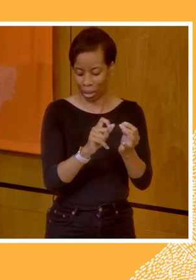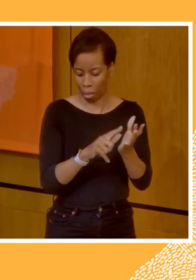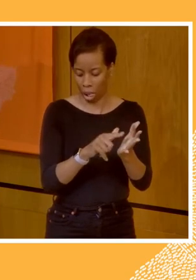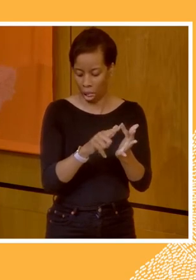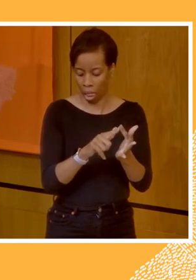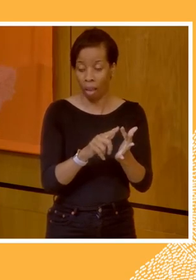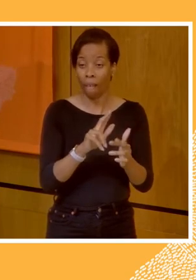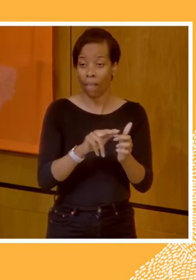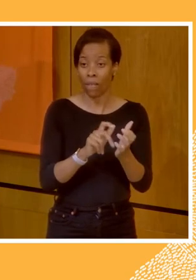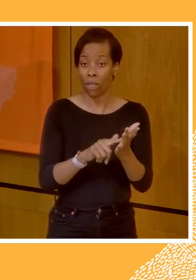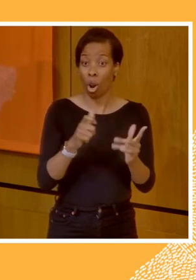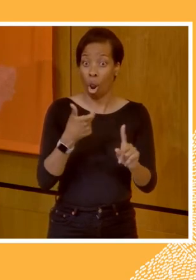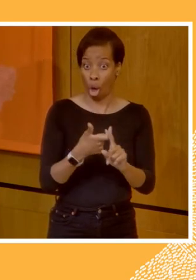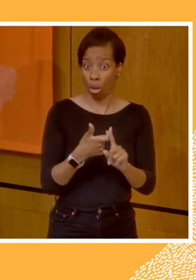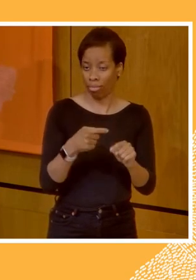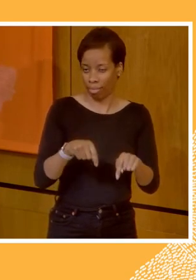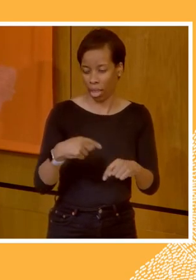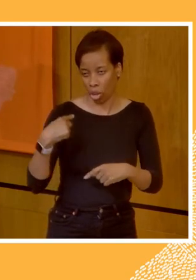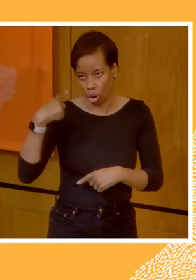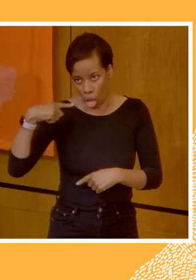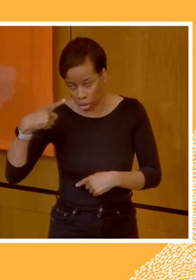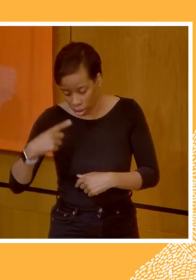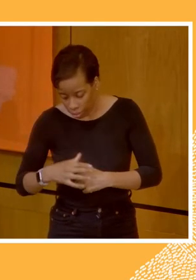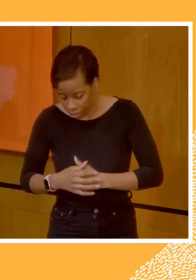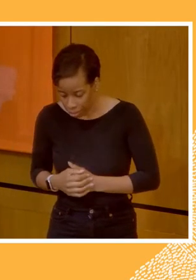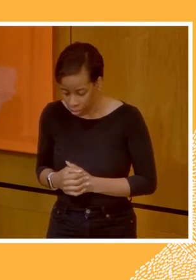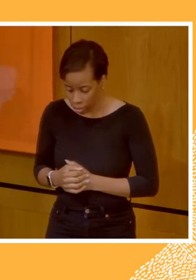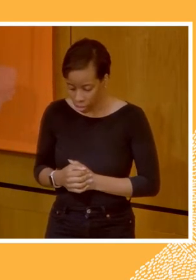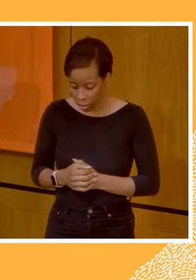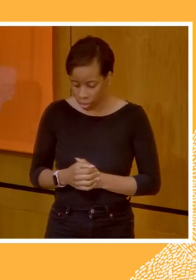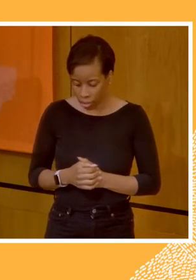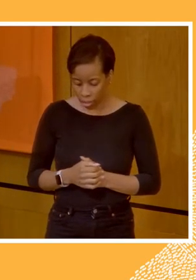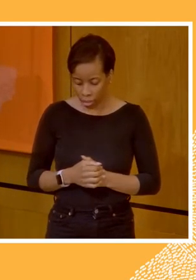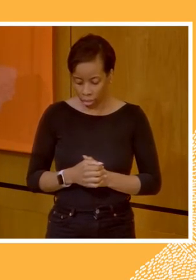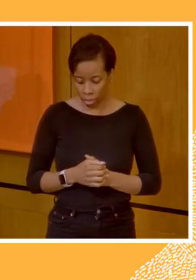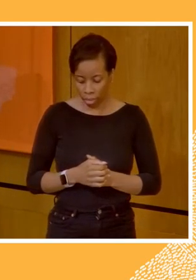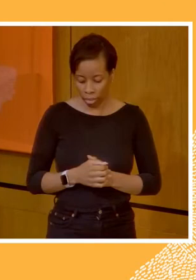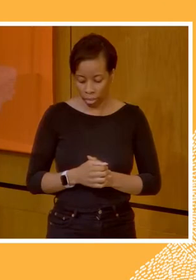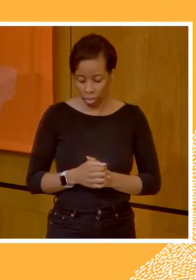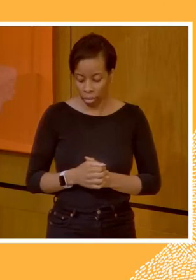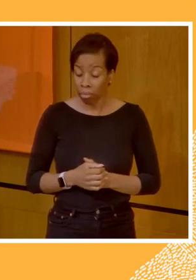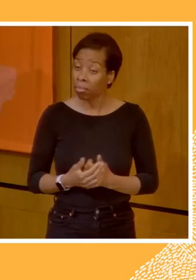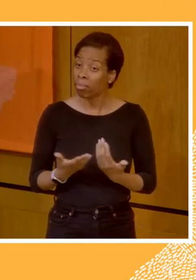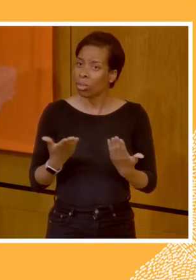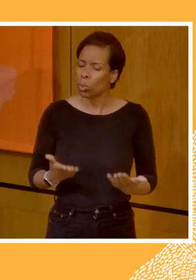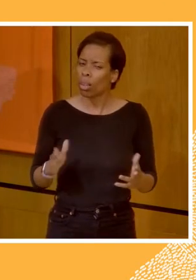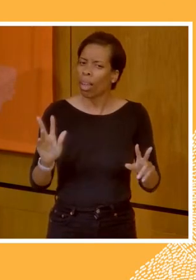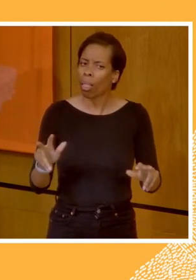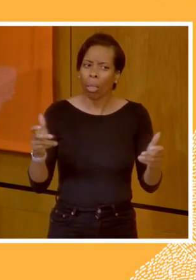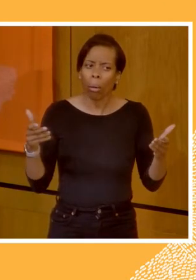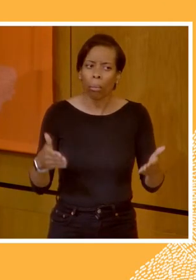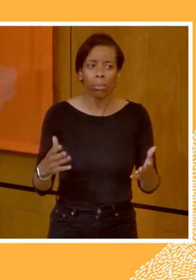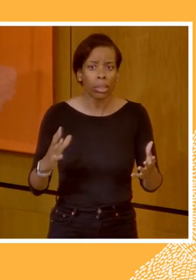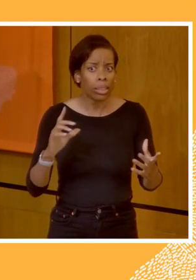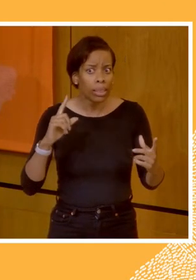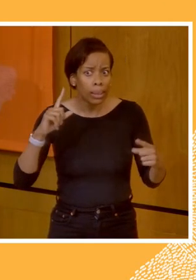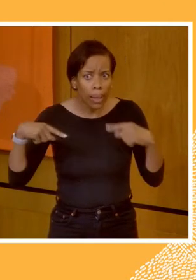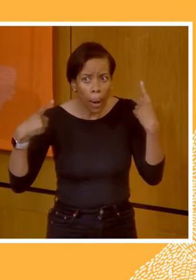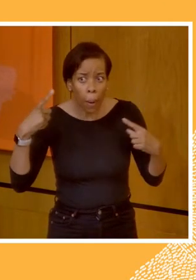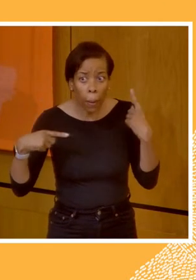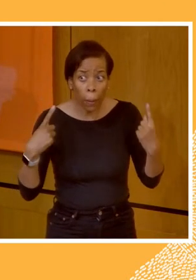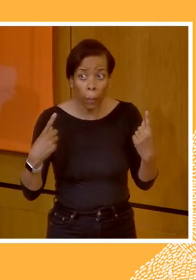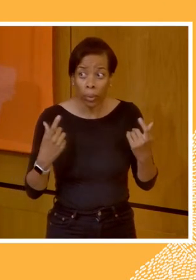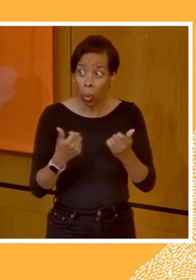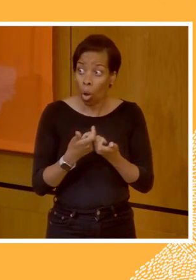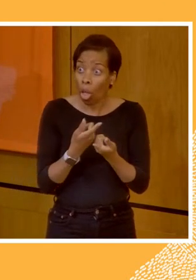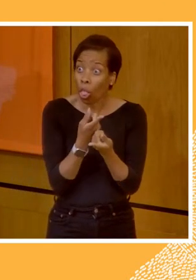Ecologies here in London. And I thought, because we're going to be talking about sound together, it'd be quite nice to start by doing a bit of listening. We're obviously